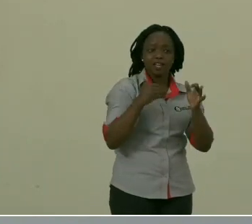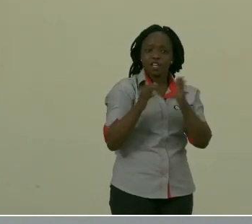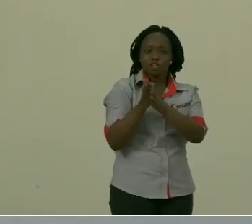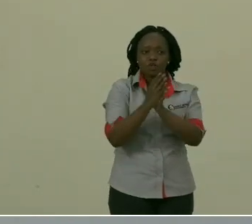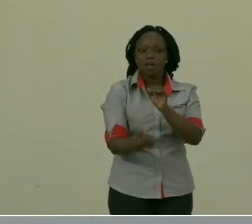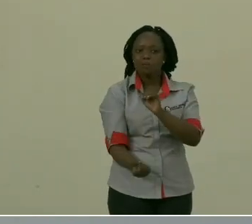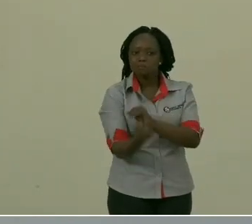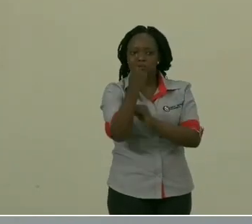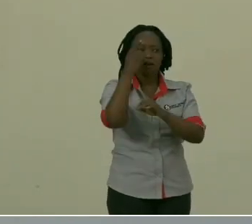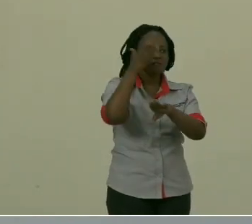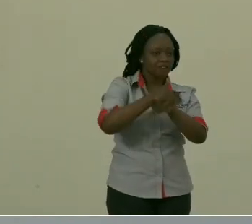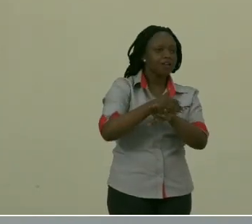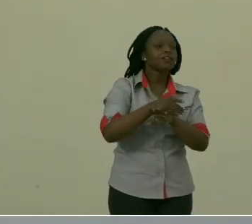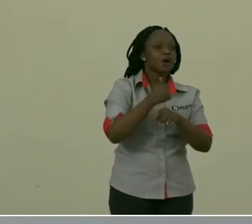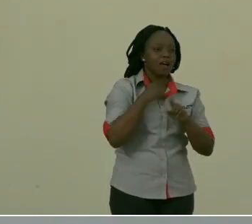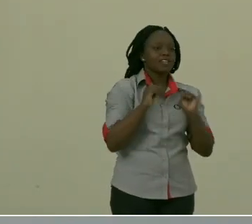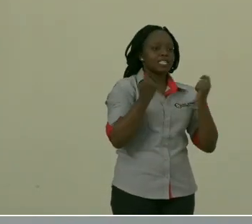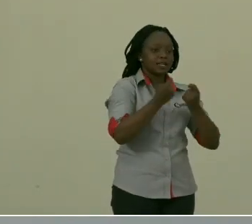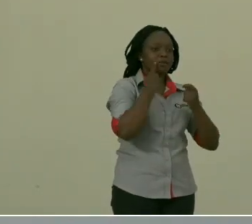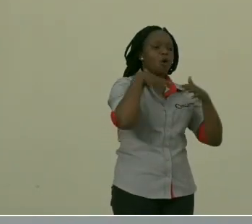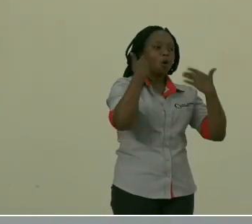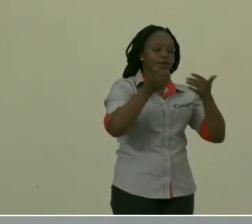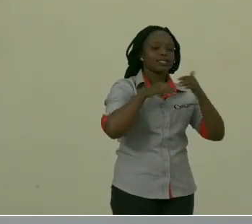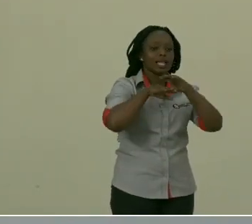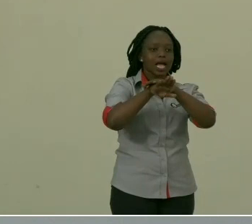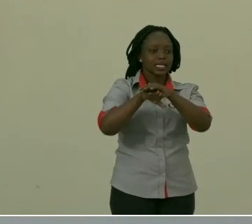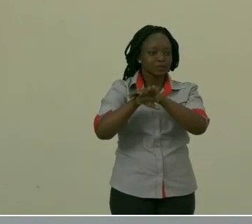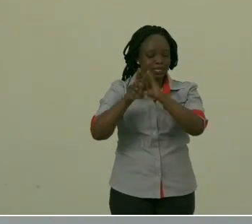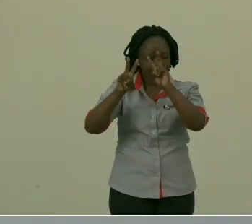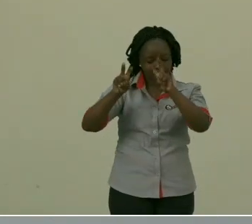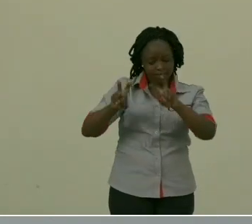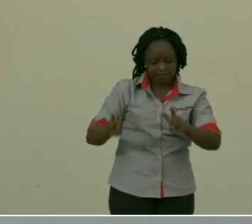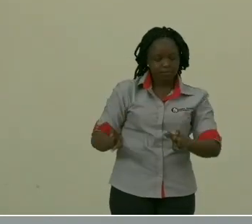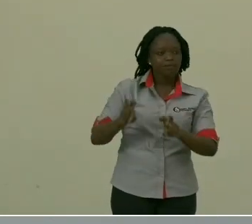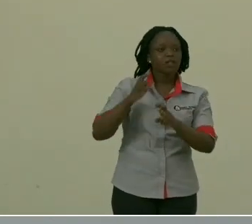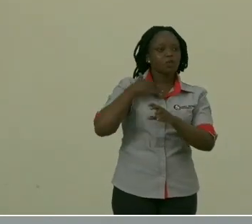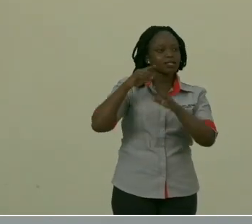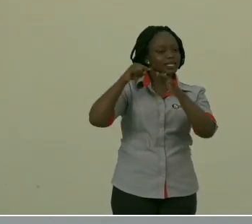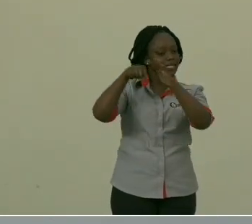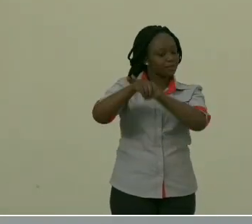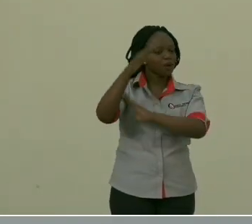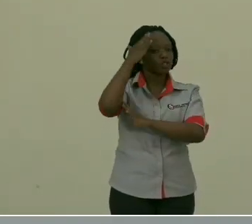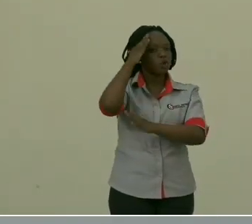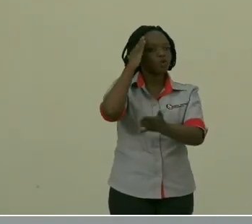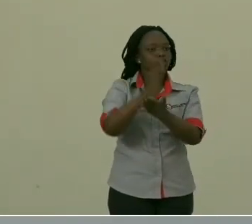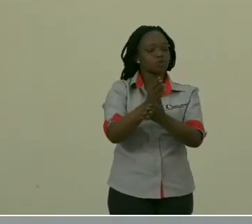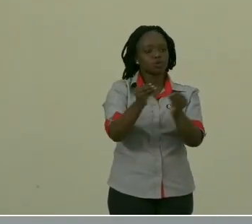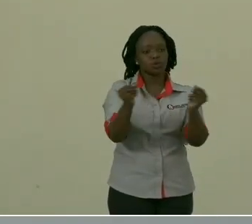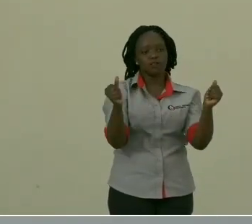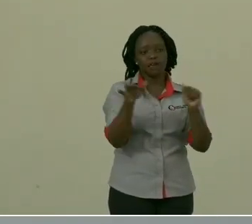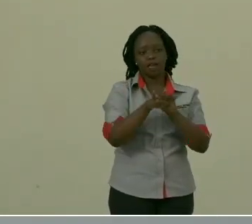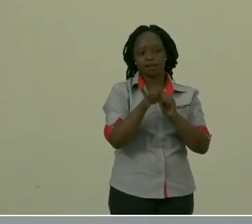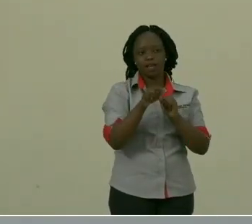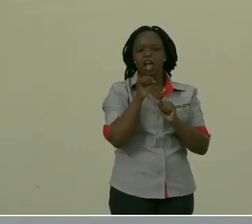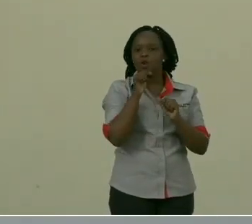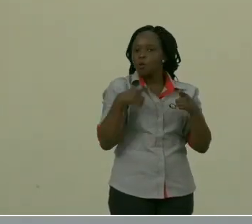why we always emphasize that you do assessment. We get the right assessment so that you can be facilitated. So don't